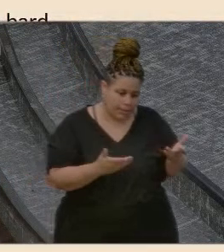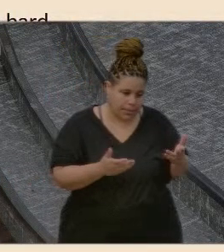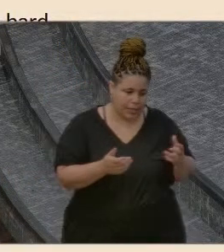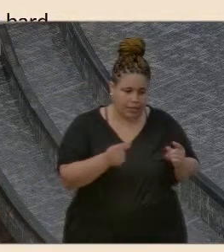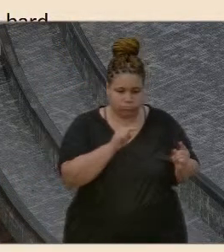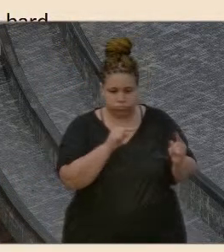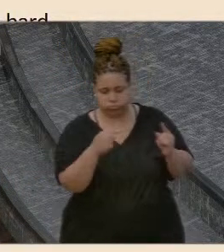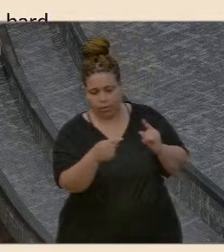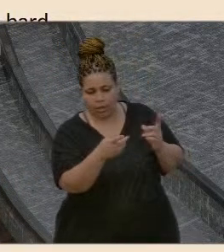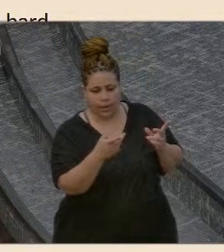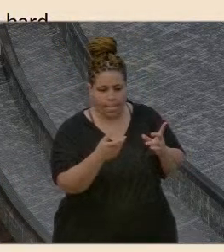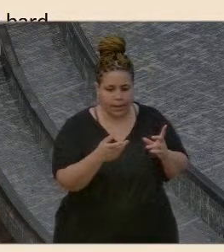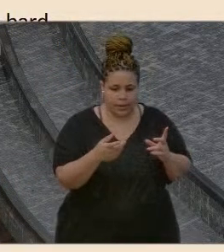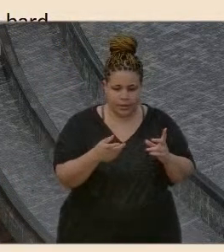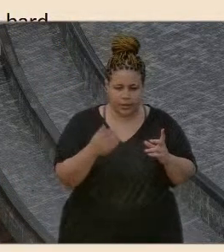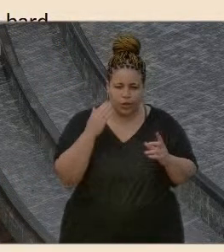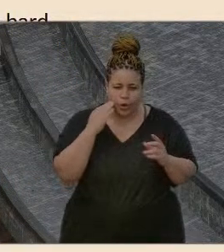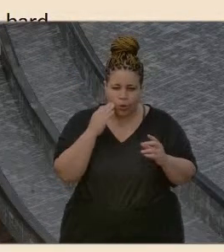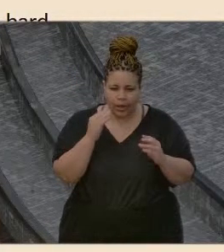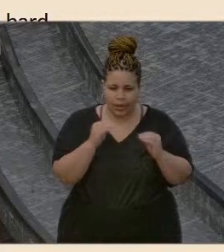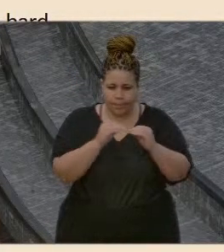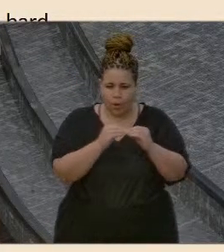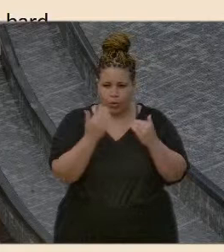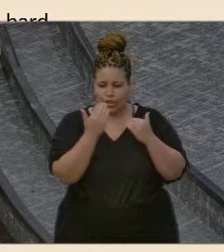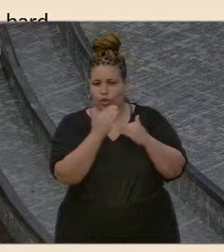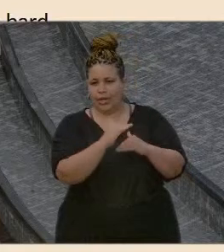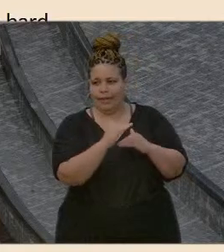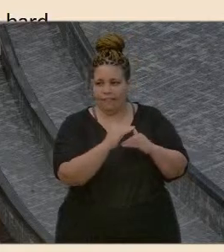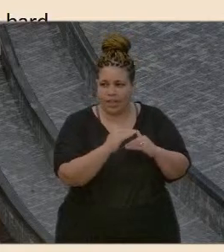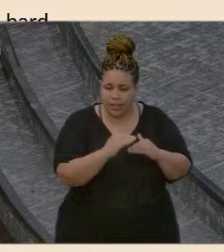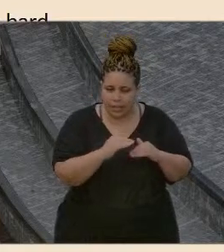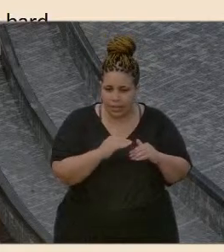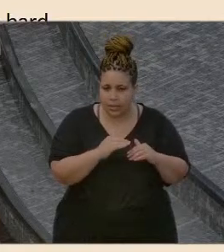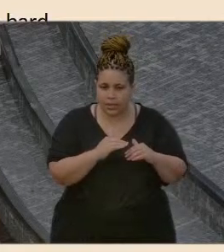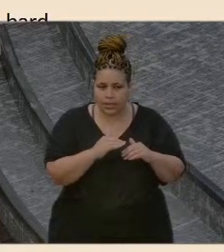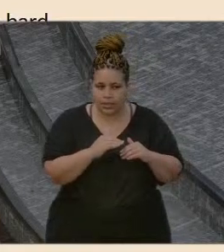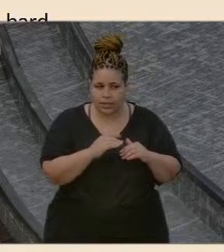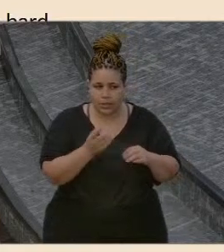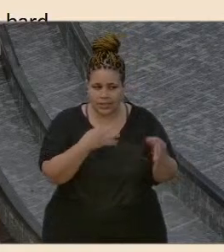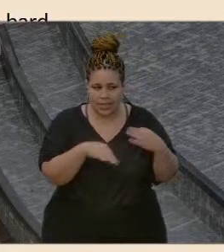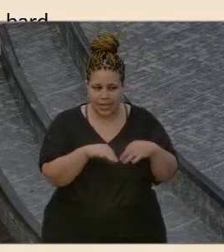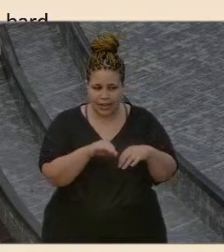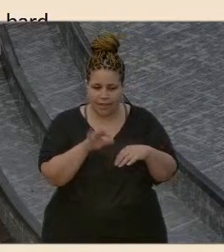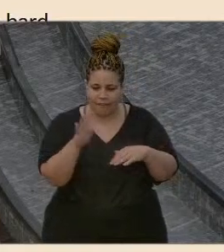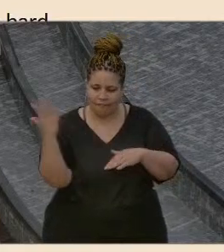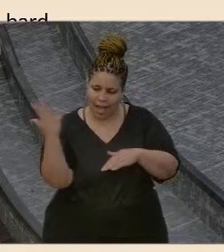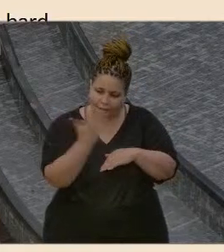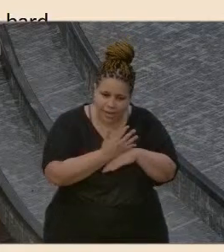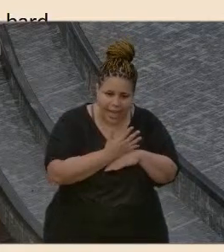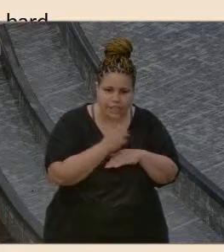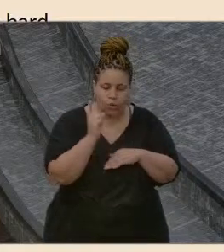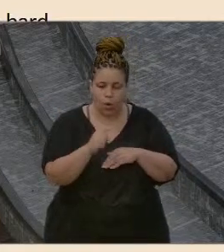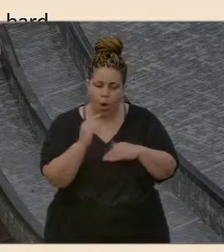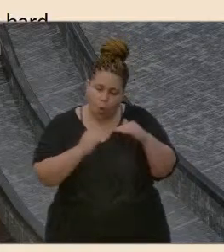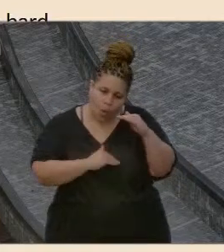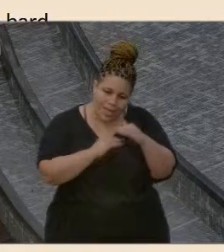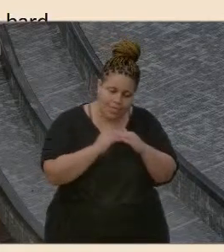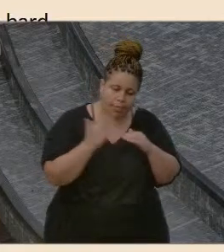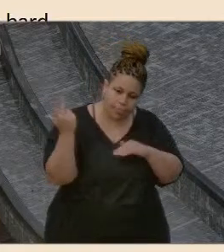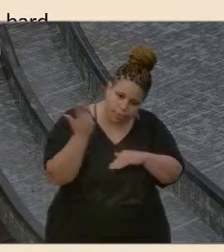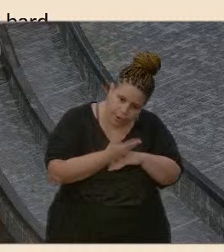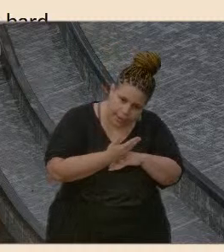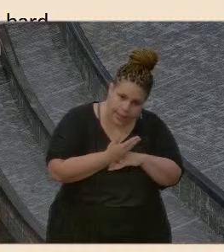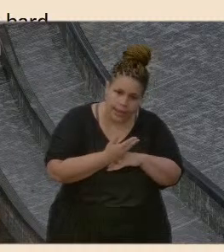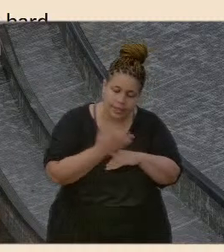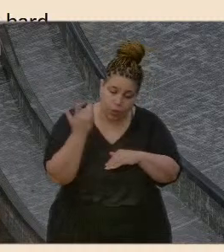would make it more restrictive, right? So if instead of 5 days, you'd say, well, we want it to be within 3 days, because that would be still following